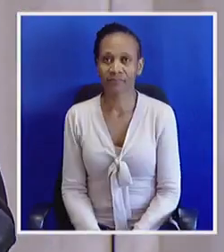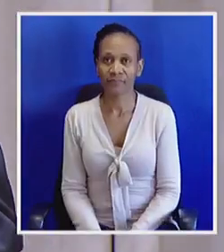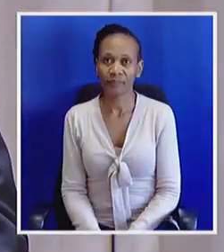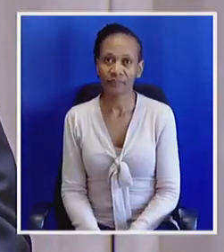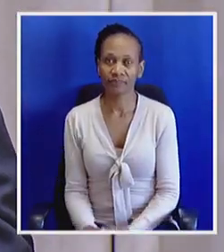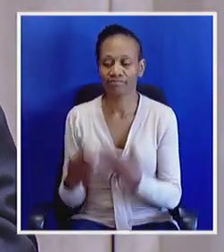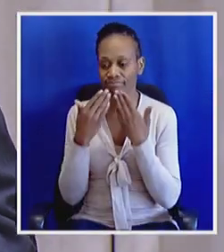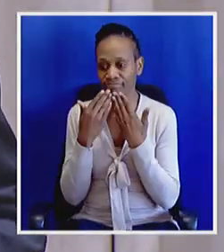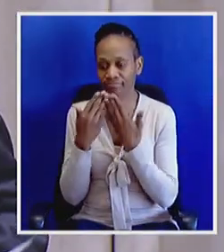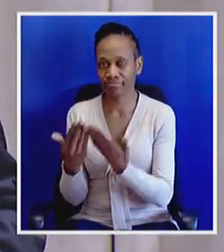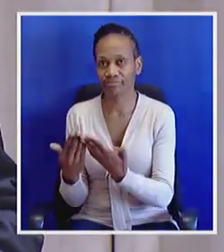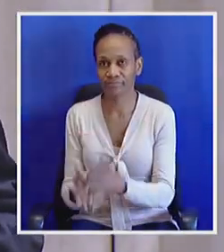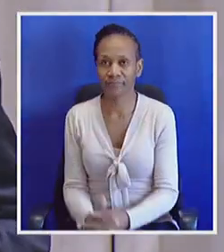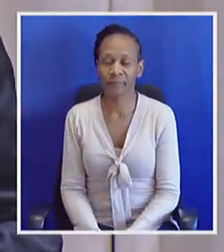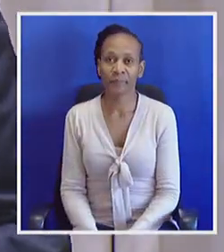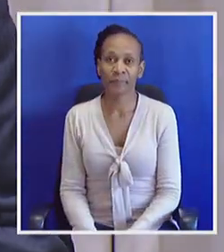Thank you,